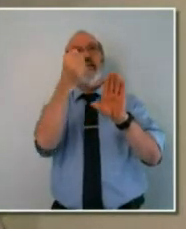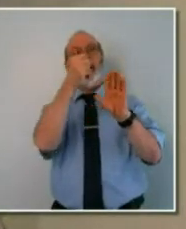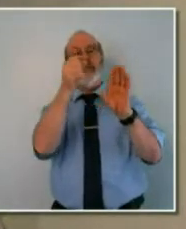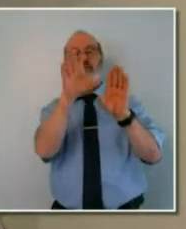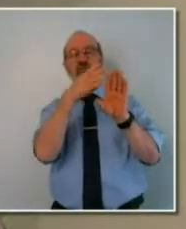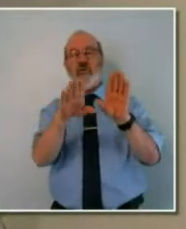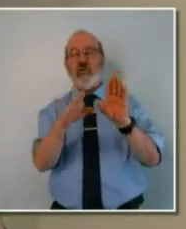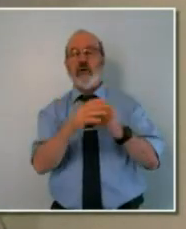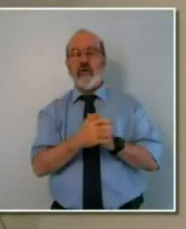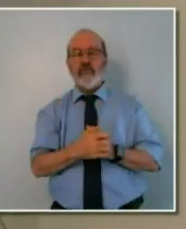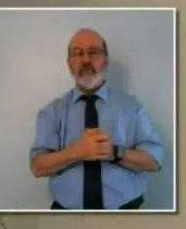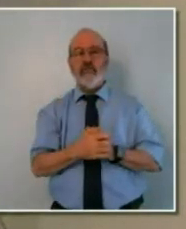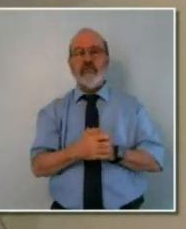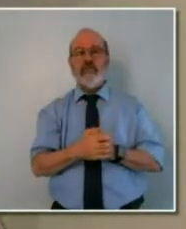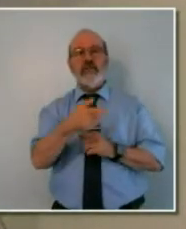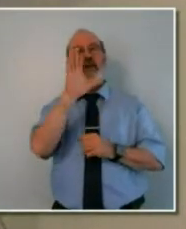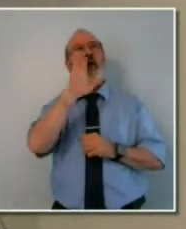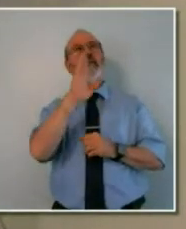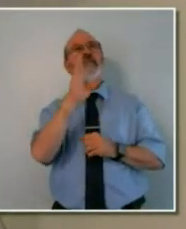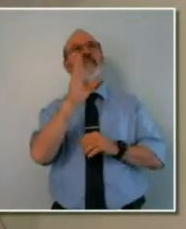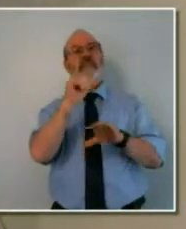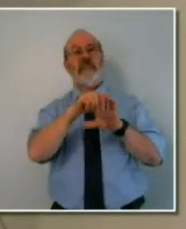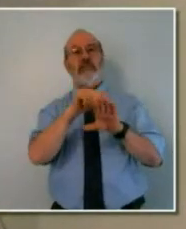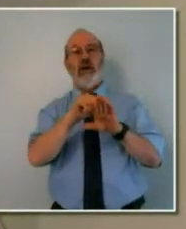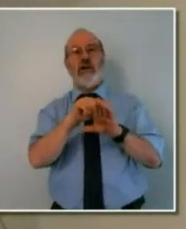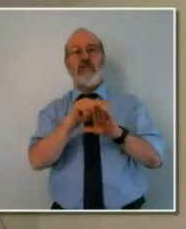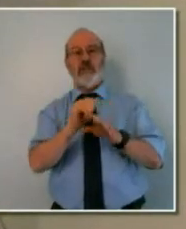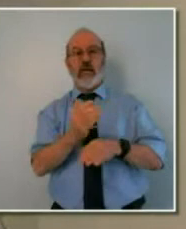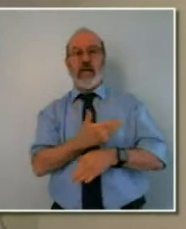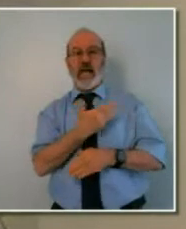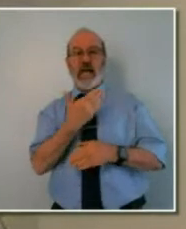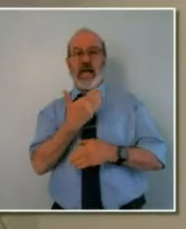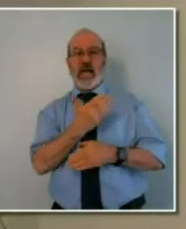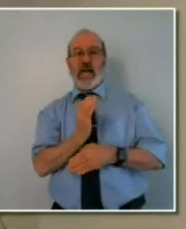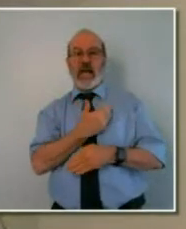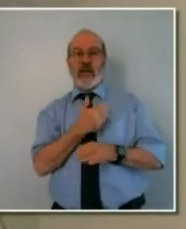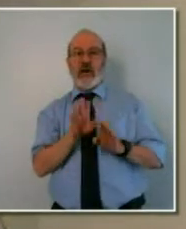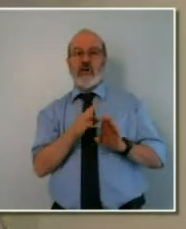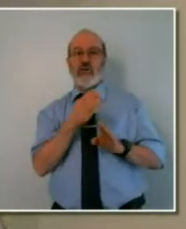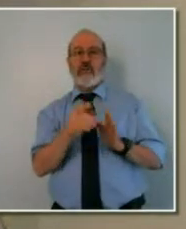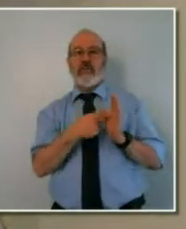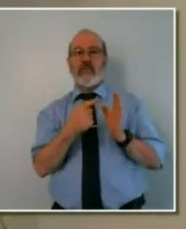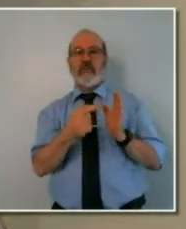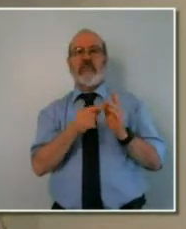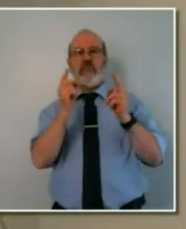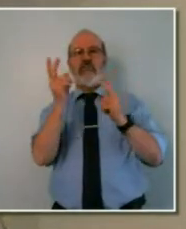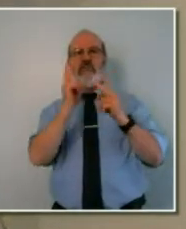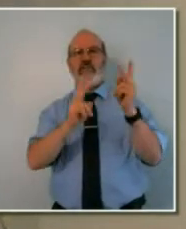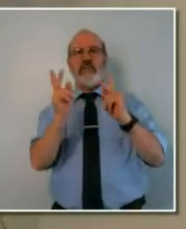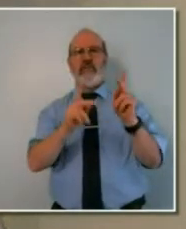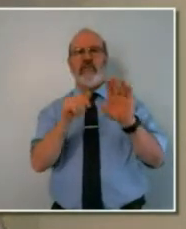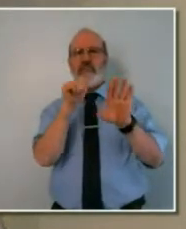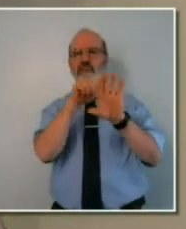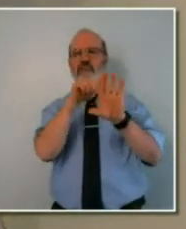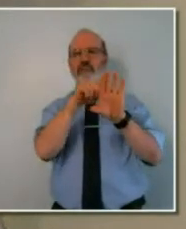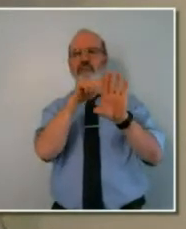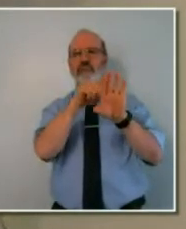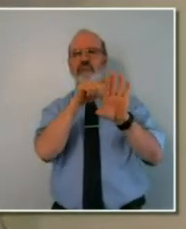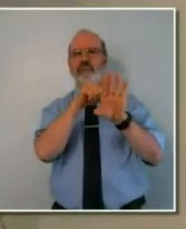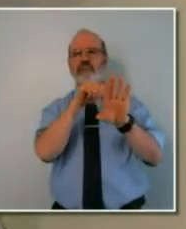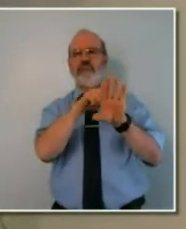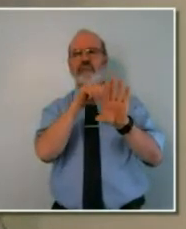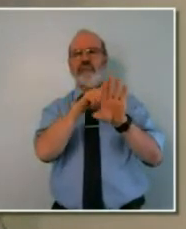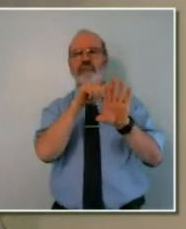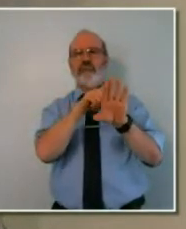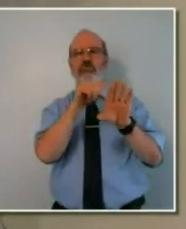God knocks at our door. But you know, sometimes we'll go visit somebody and we'll knock at the door